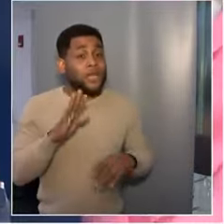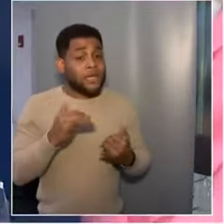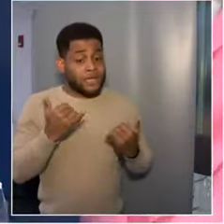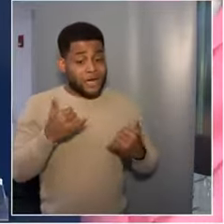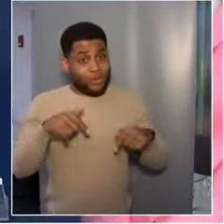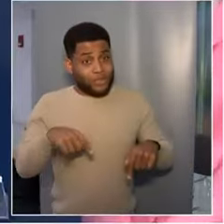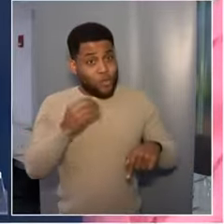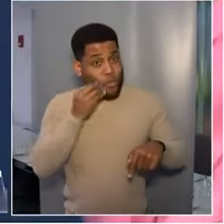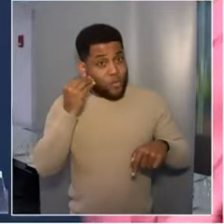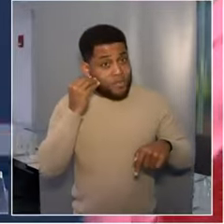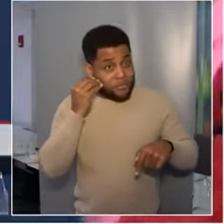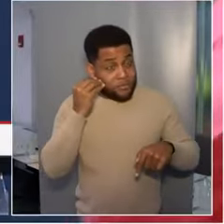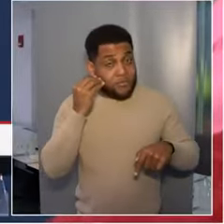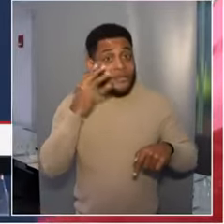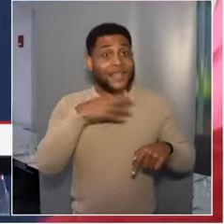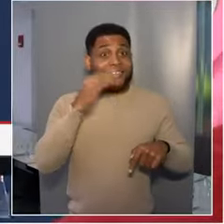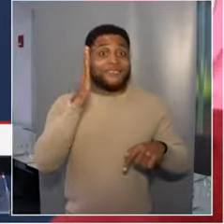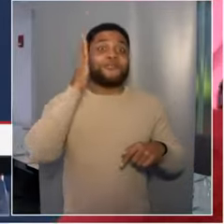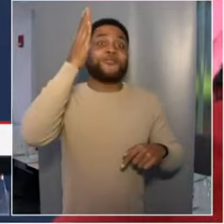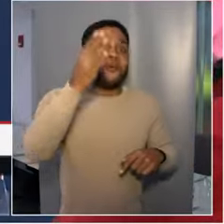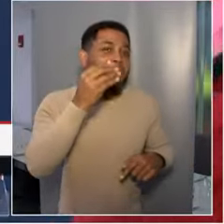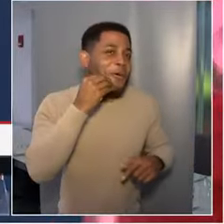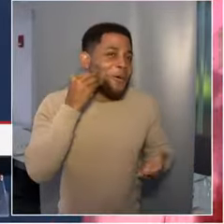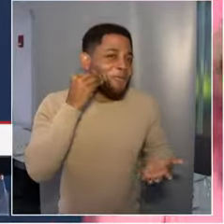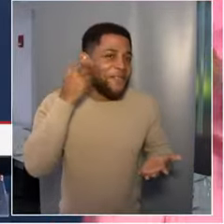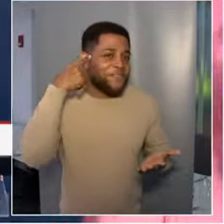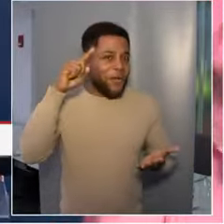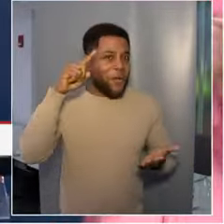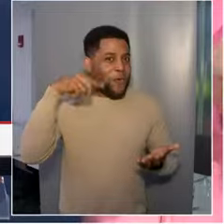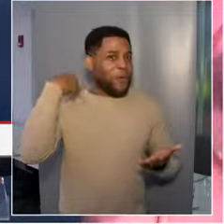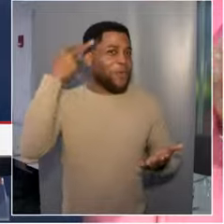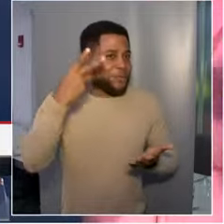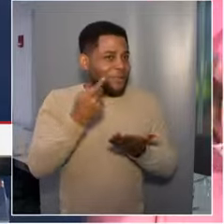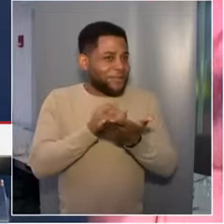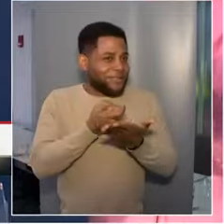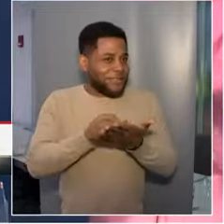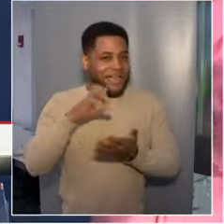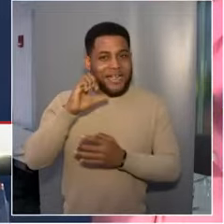of the Washington Capitals and Washington Wizards.